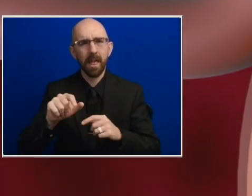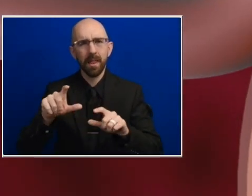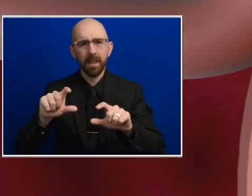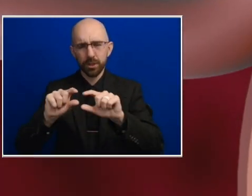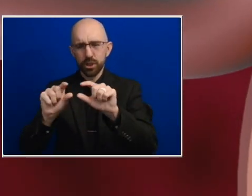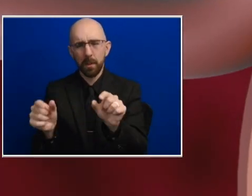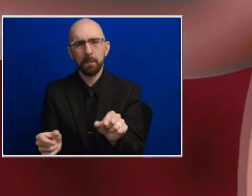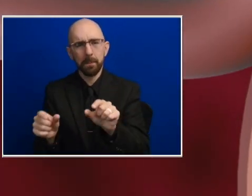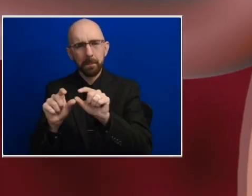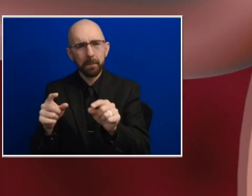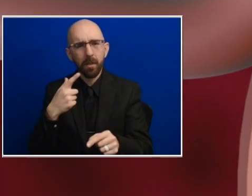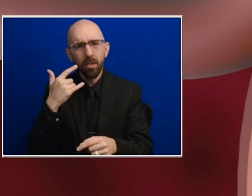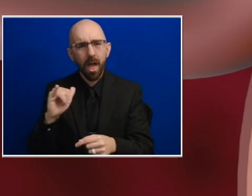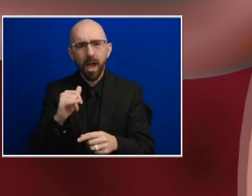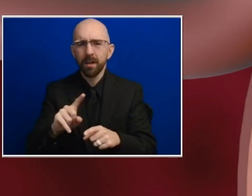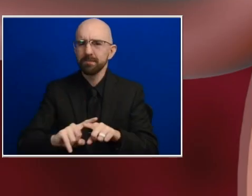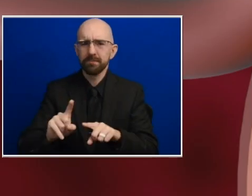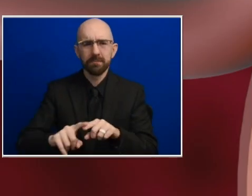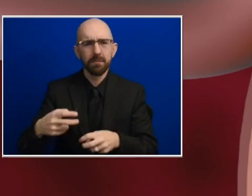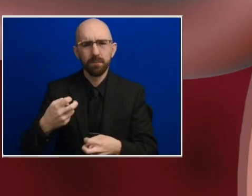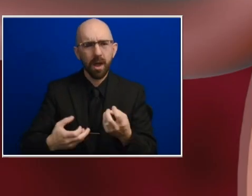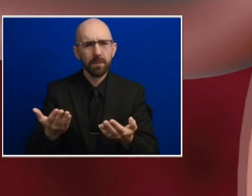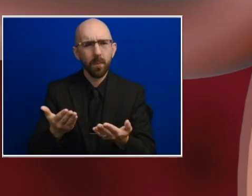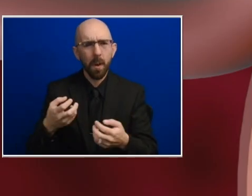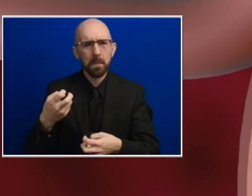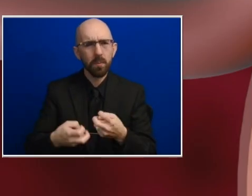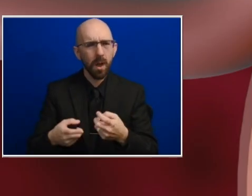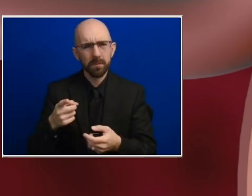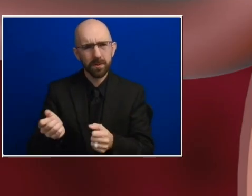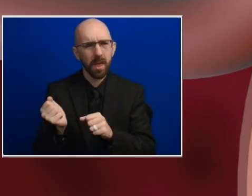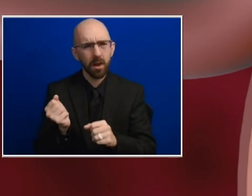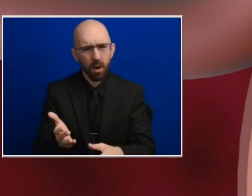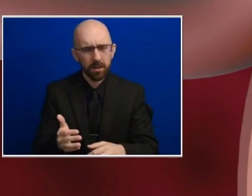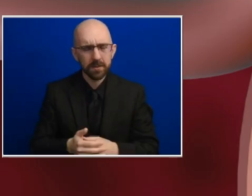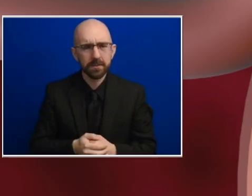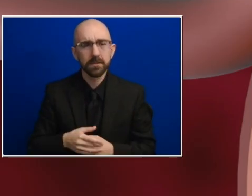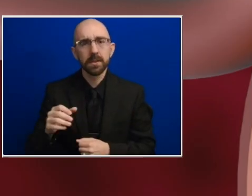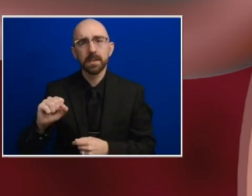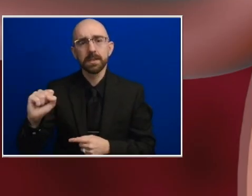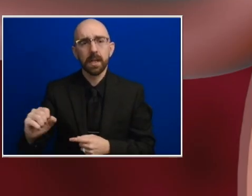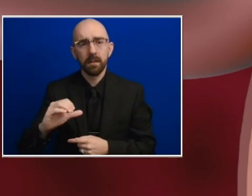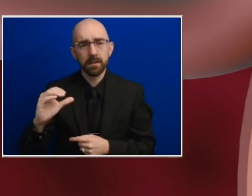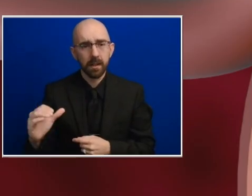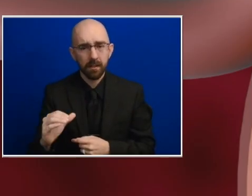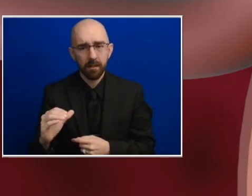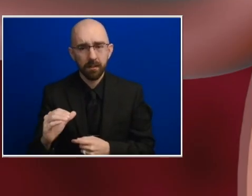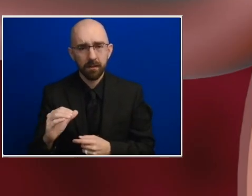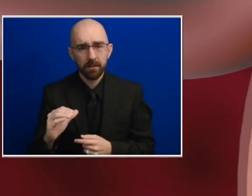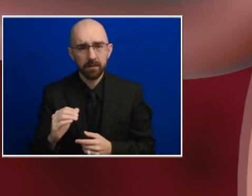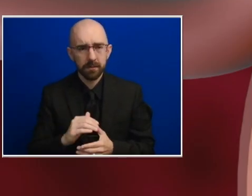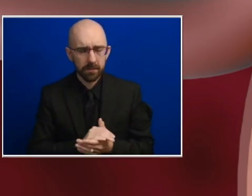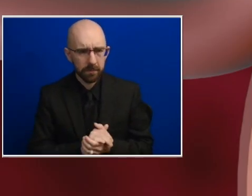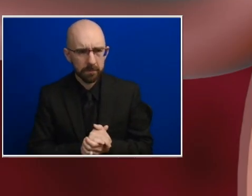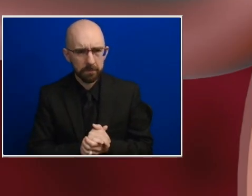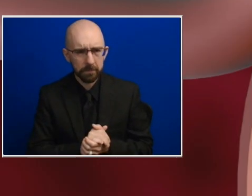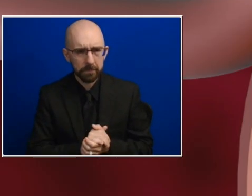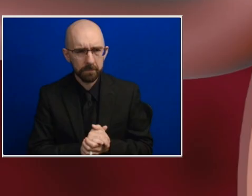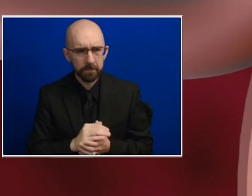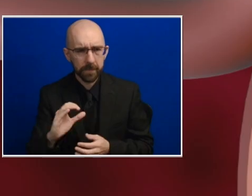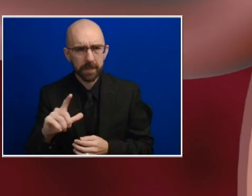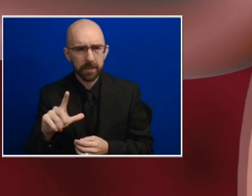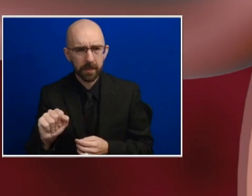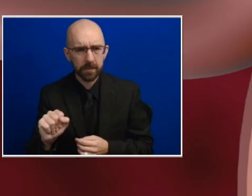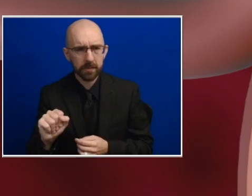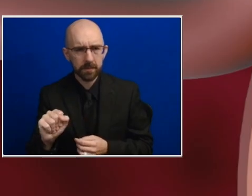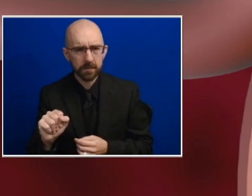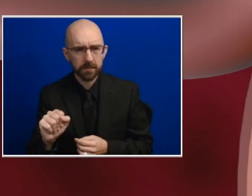of problems. What kinds of problems do they cause? So sickle cell means those cells are very stiff and